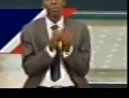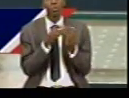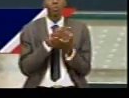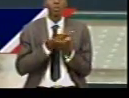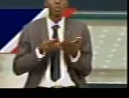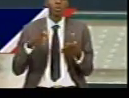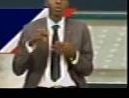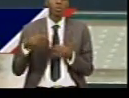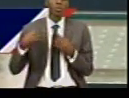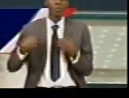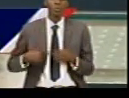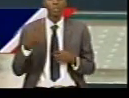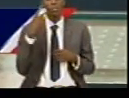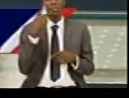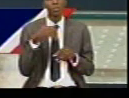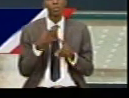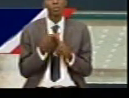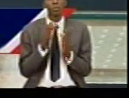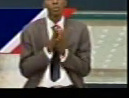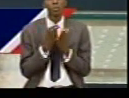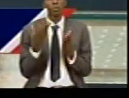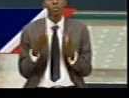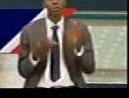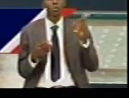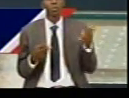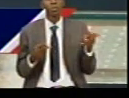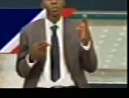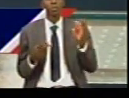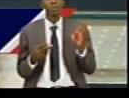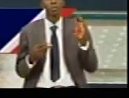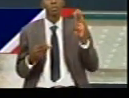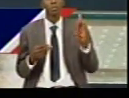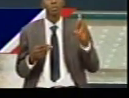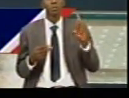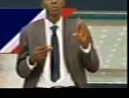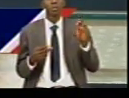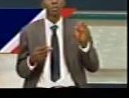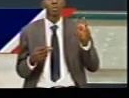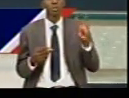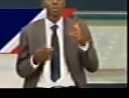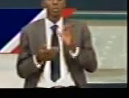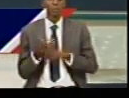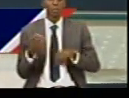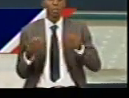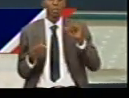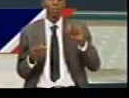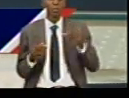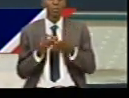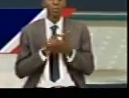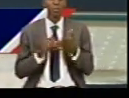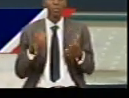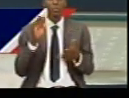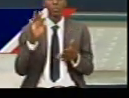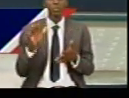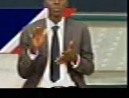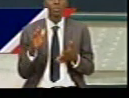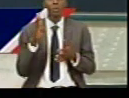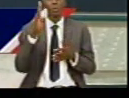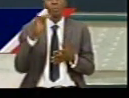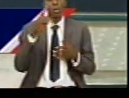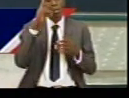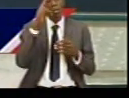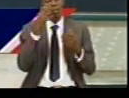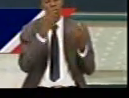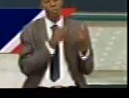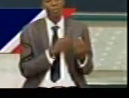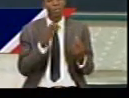We're looking at Hebrews chapter 11, verse 5. Hebrews chapter 11, verse 5. By faith,